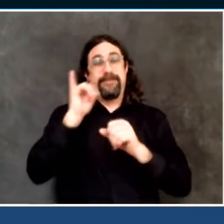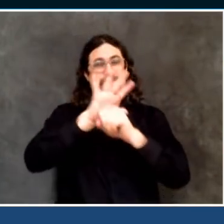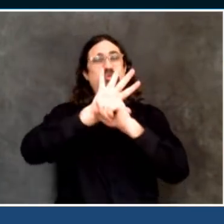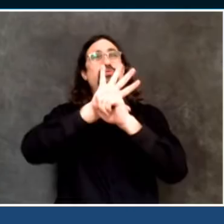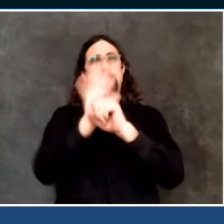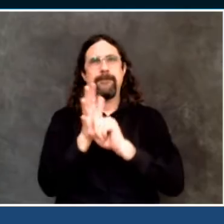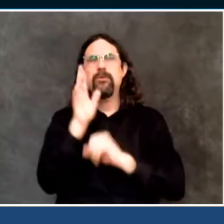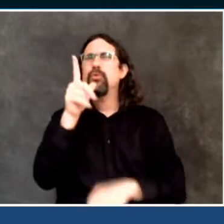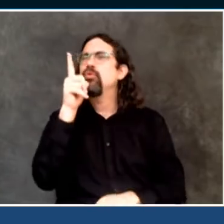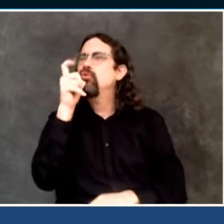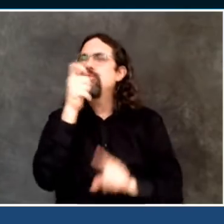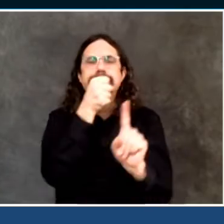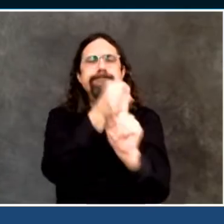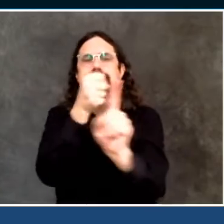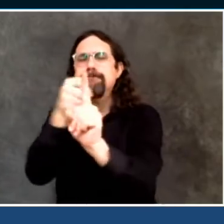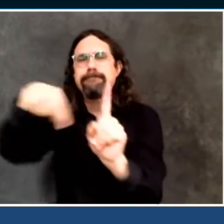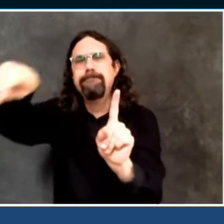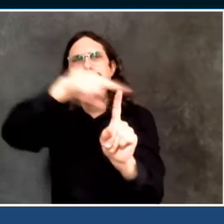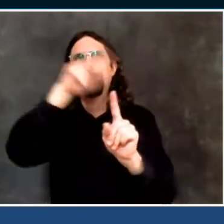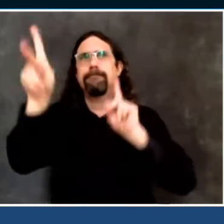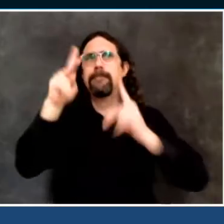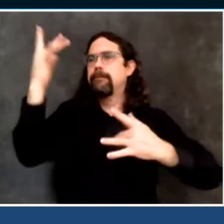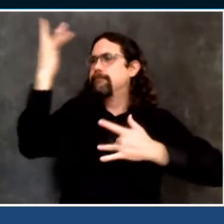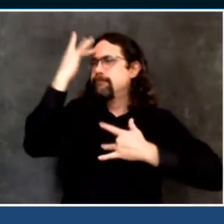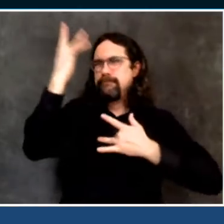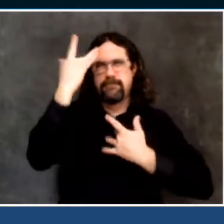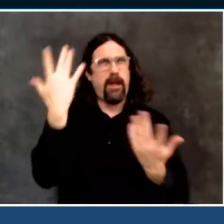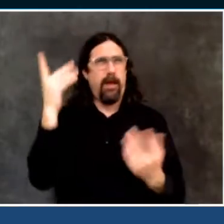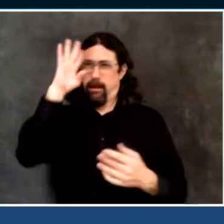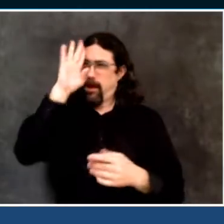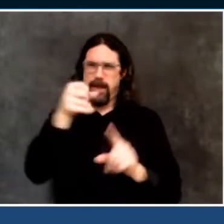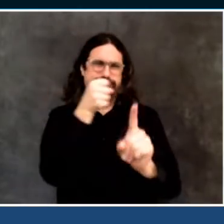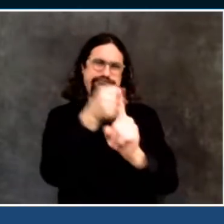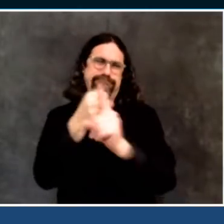us? Are there some larger realities that we need to look